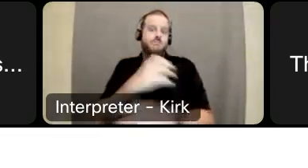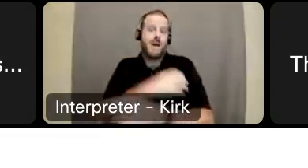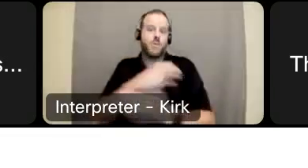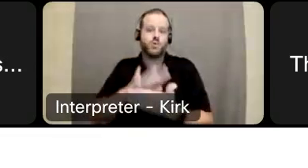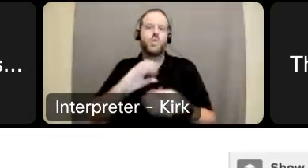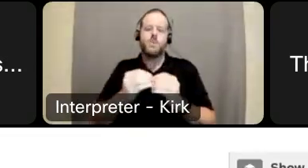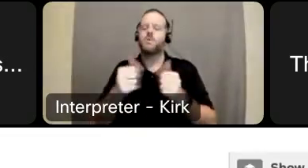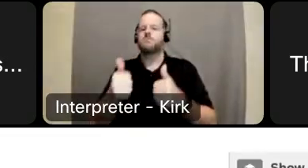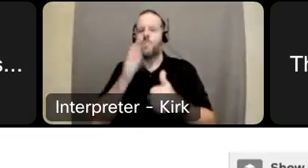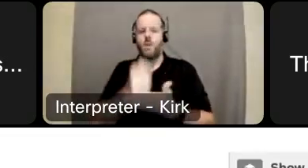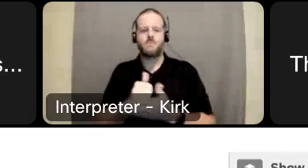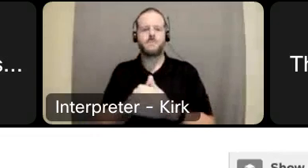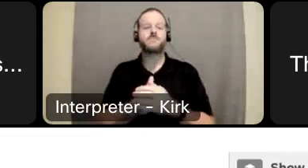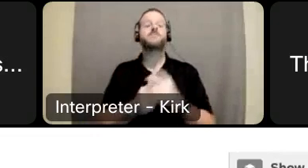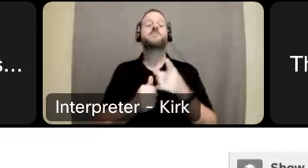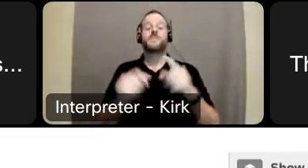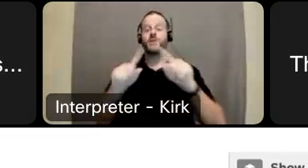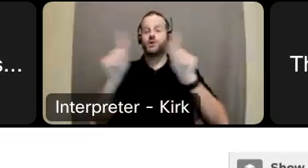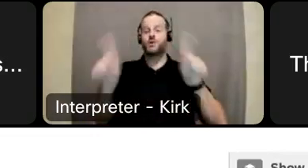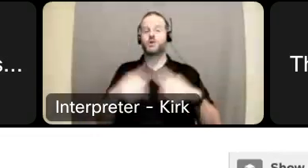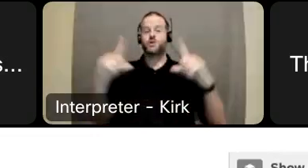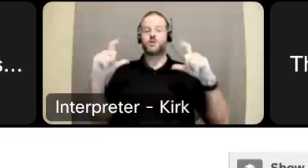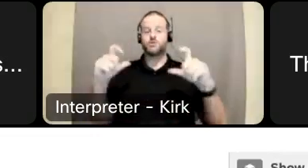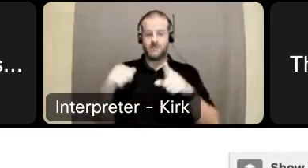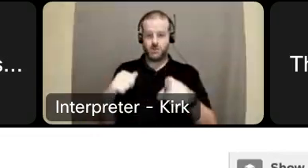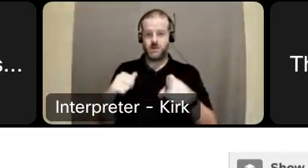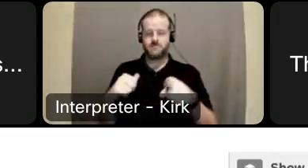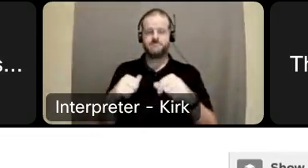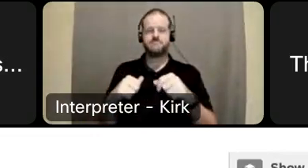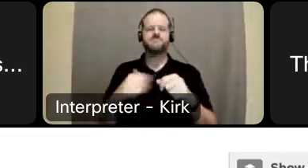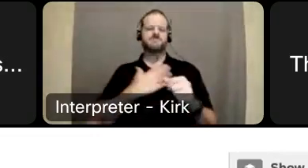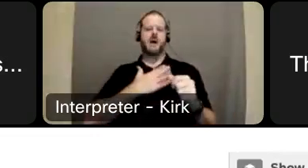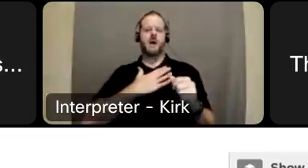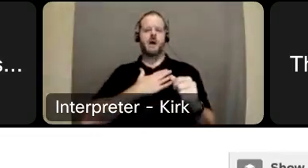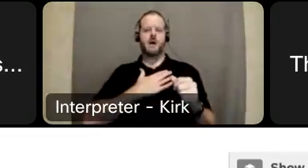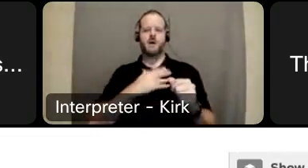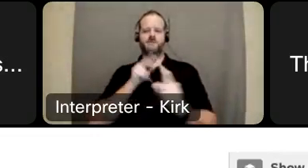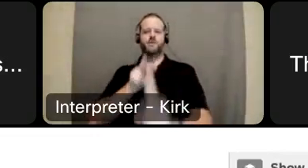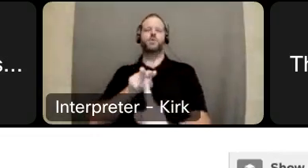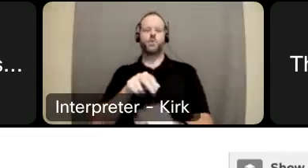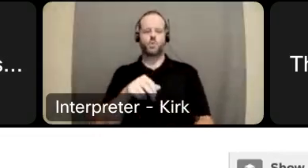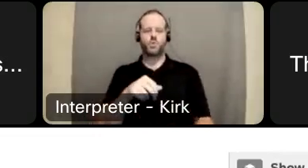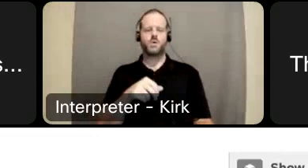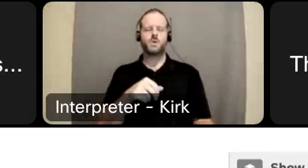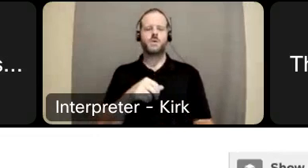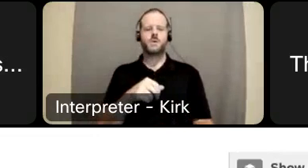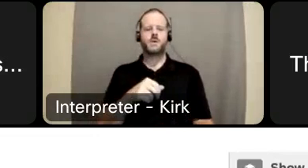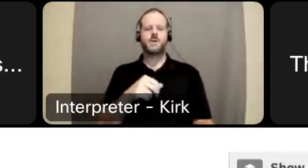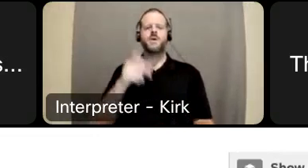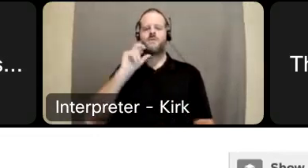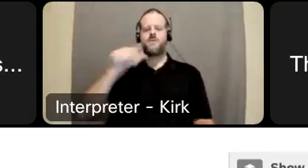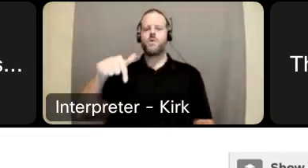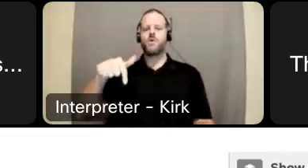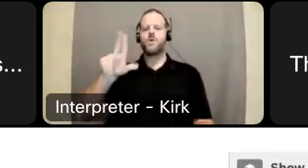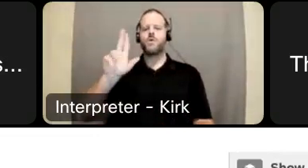This here is a screenshot sort of my initial view in Qualtrics of the